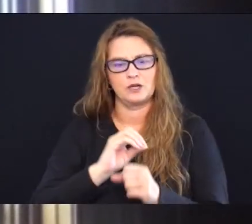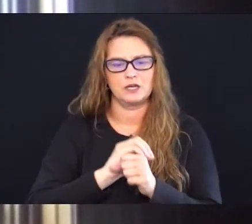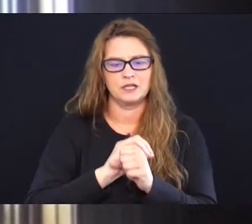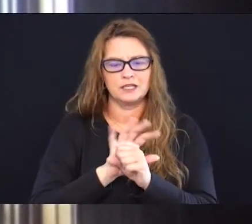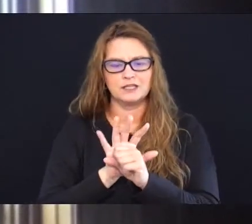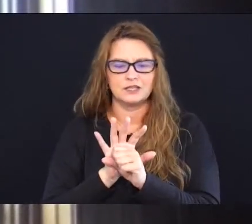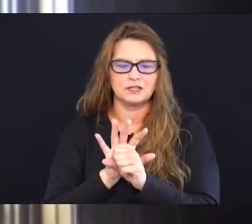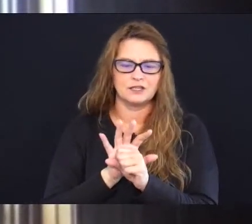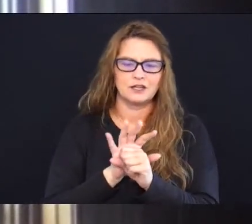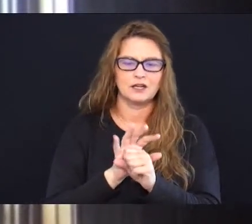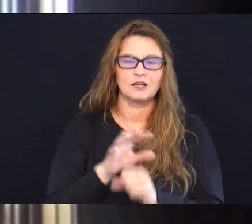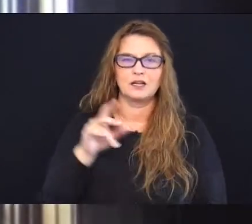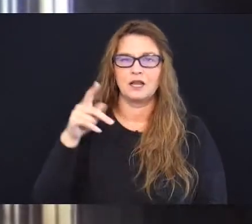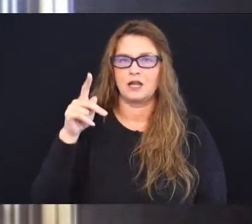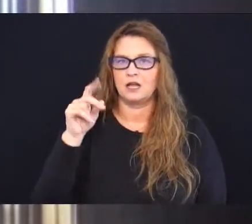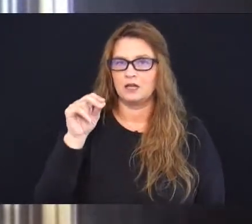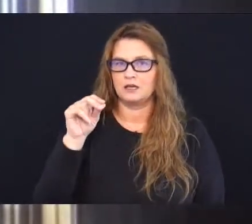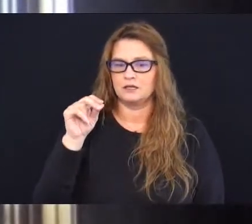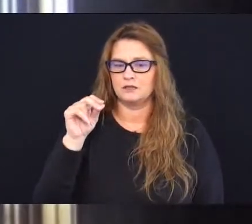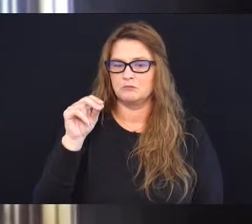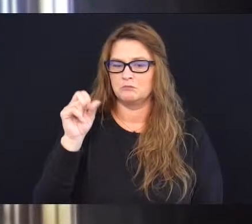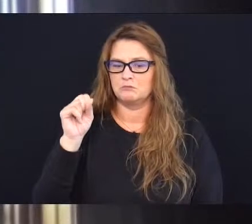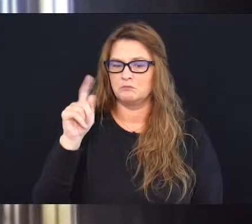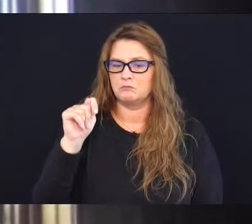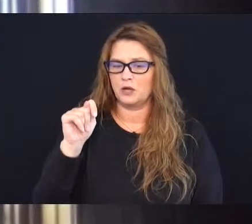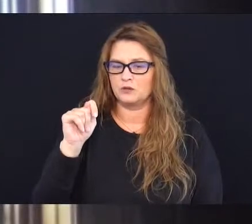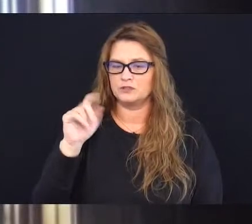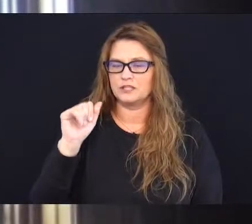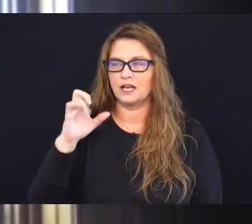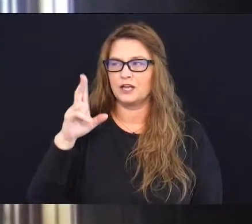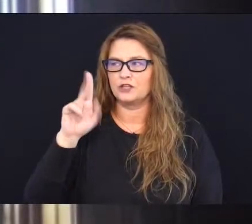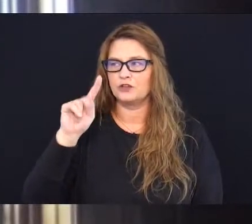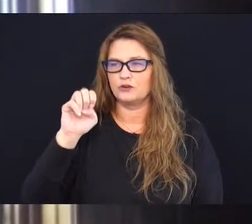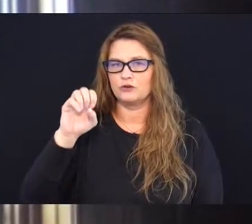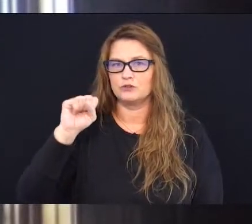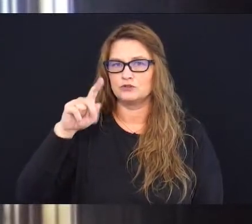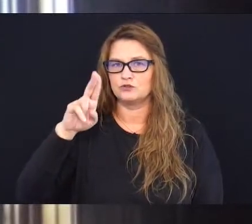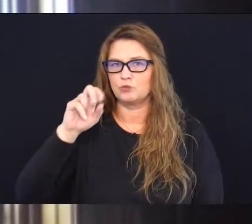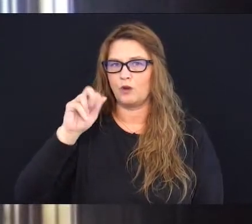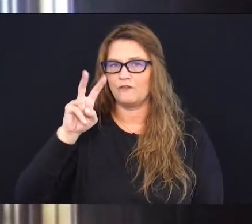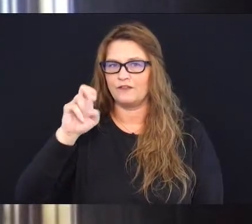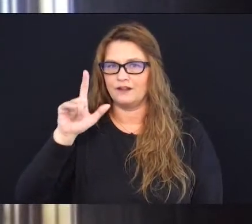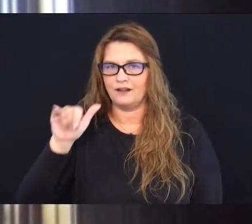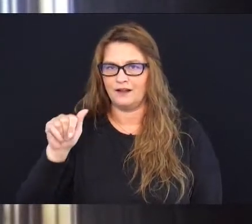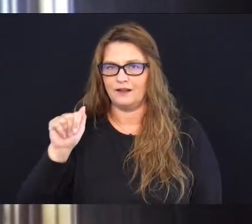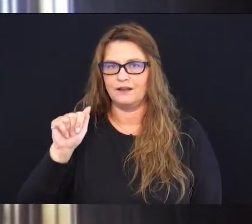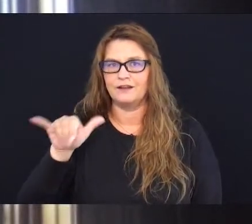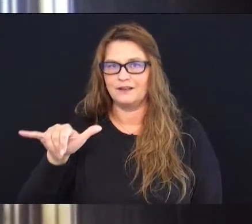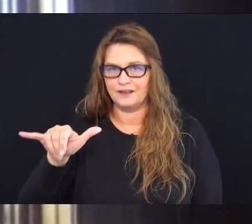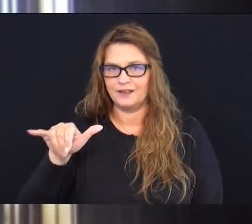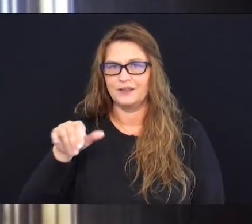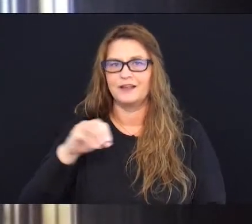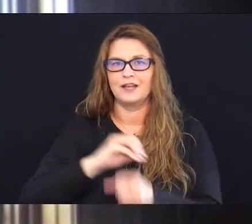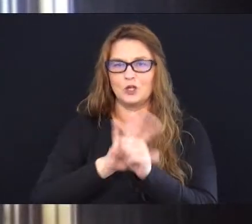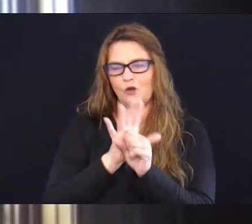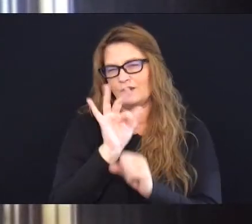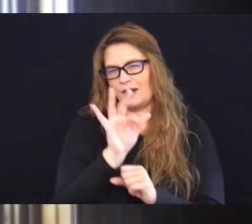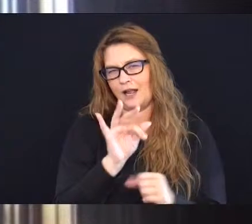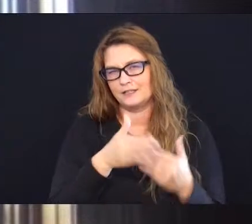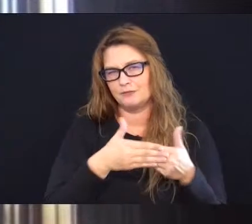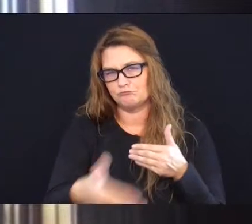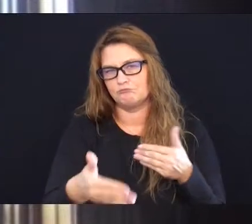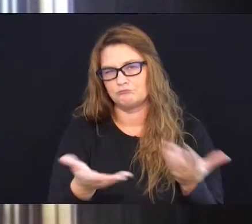called differently, post-acute sequelae of COVID-19, but is an evolving set